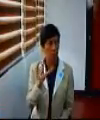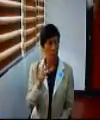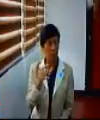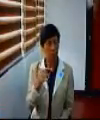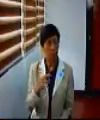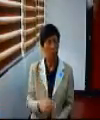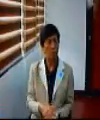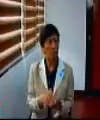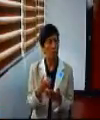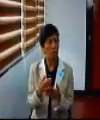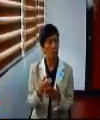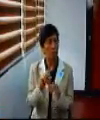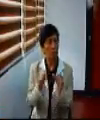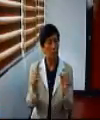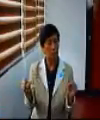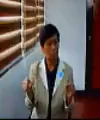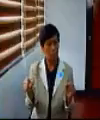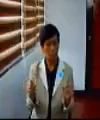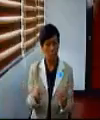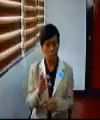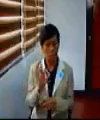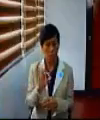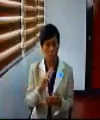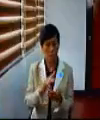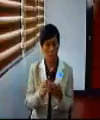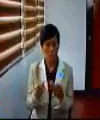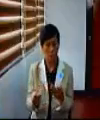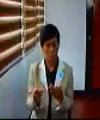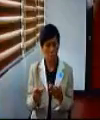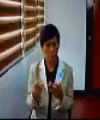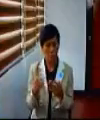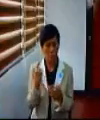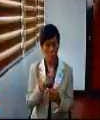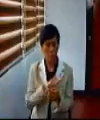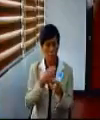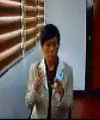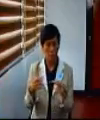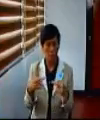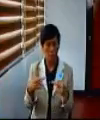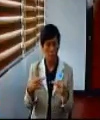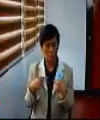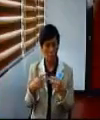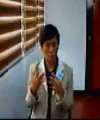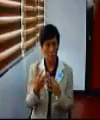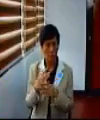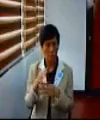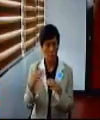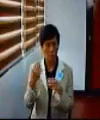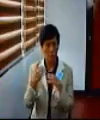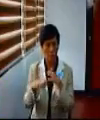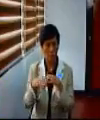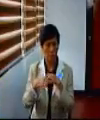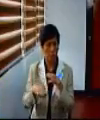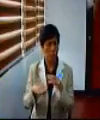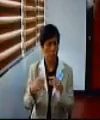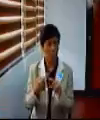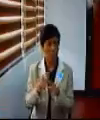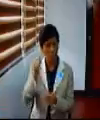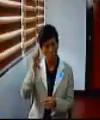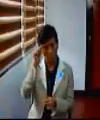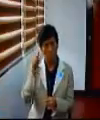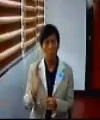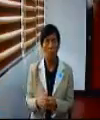K. Addo, consisting of 9 pages, which we received via email from Mr. Addo. It